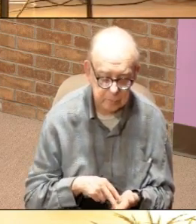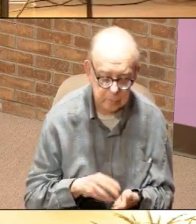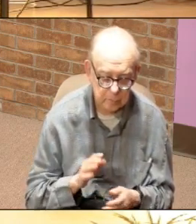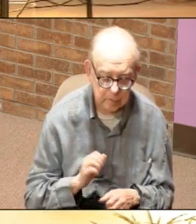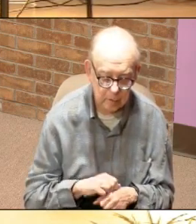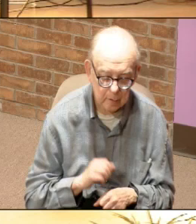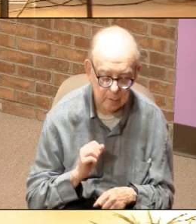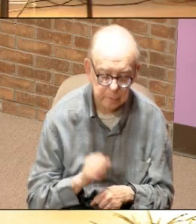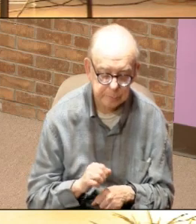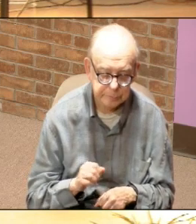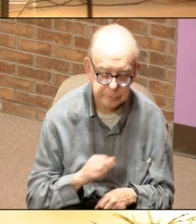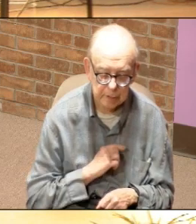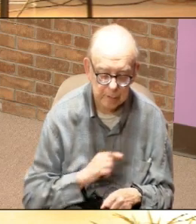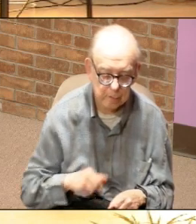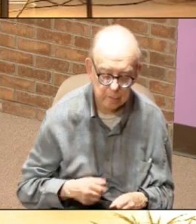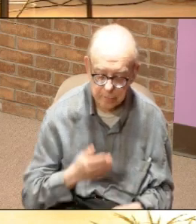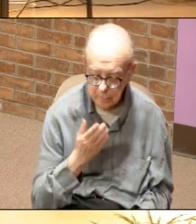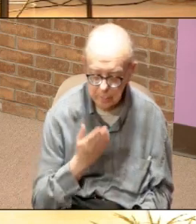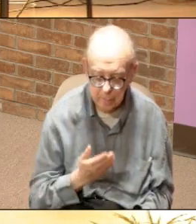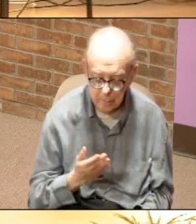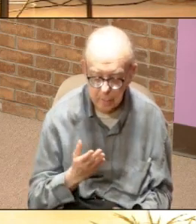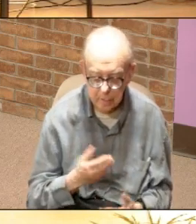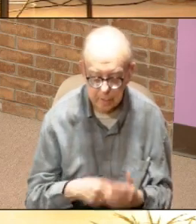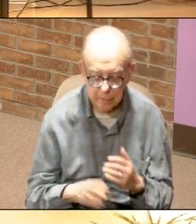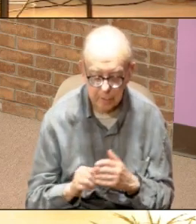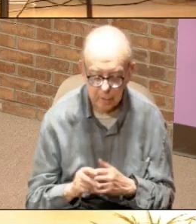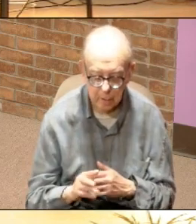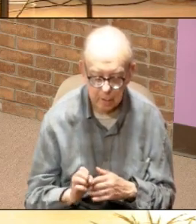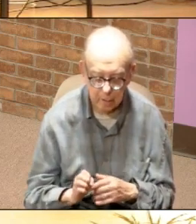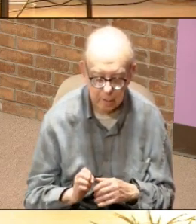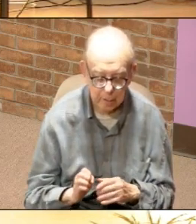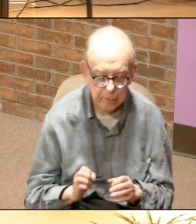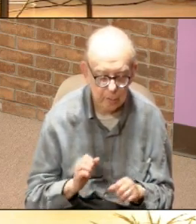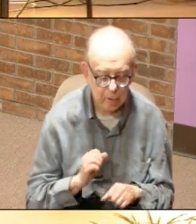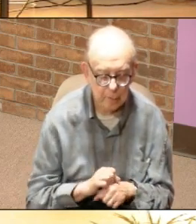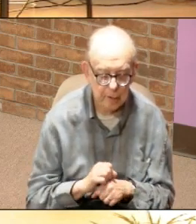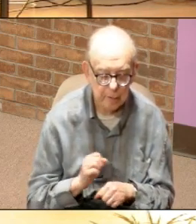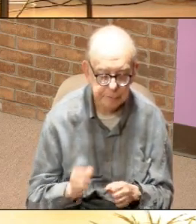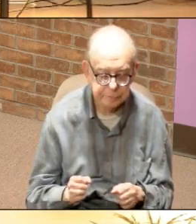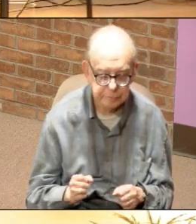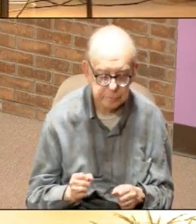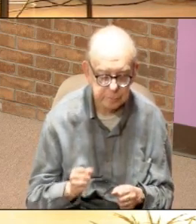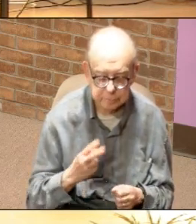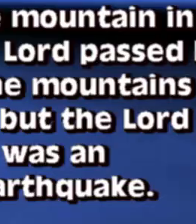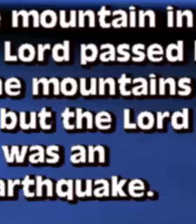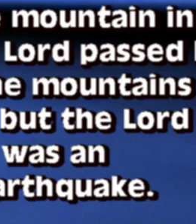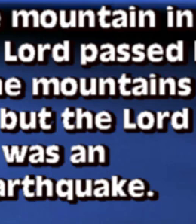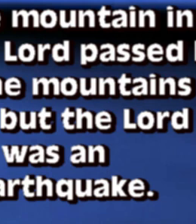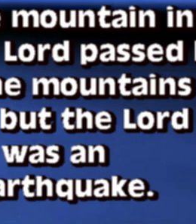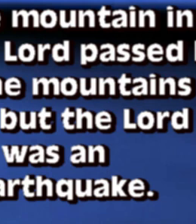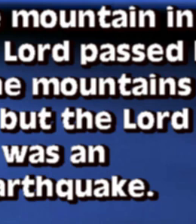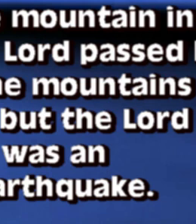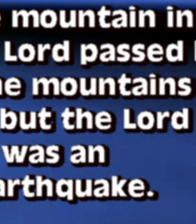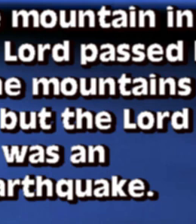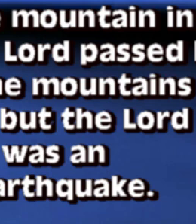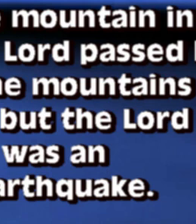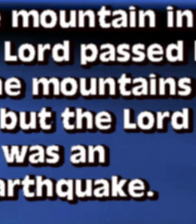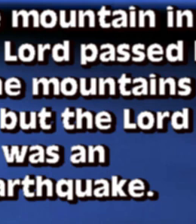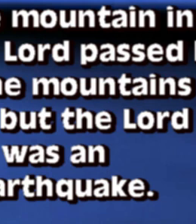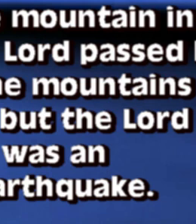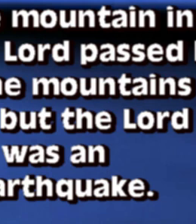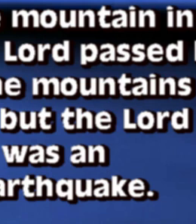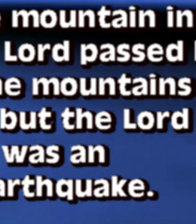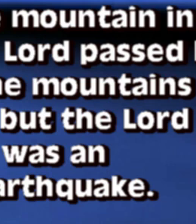on the mountain in the Lord's presence. So he comes out of the cave, and he's on this mountain. Look at what happens. And at the moment,